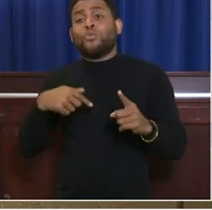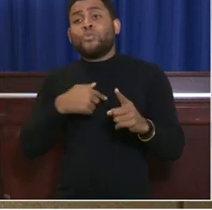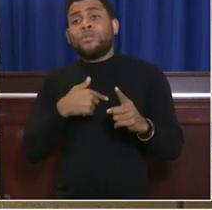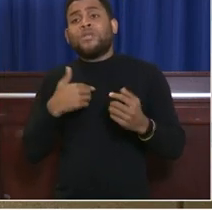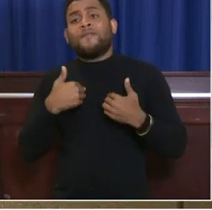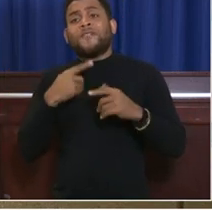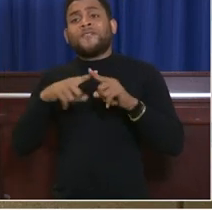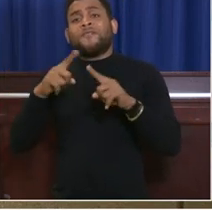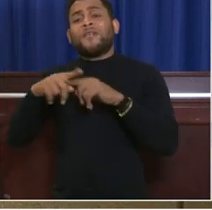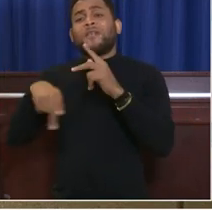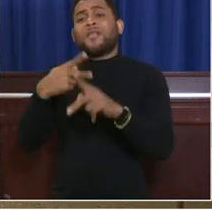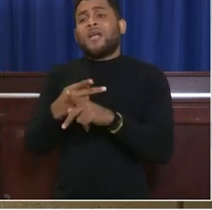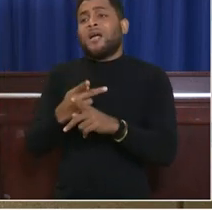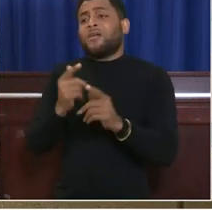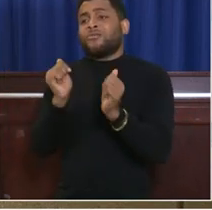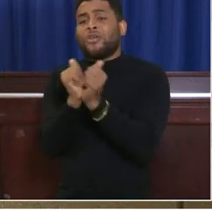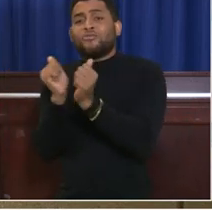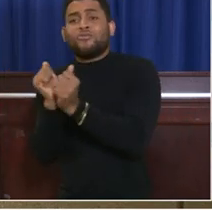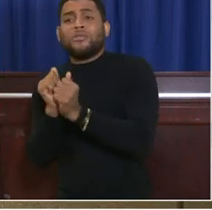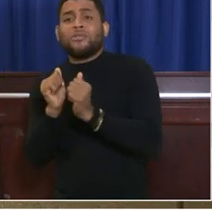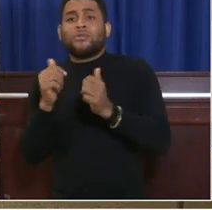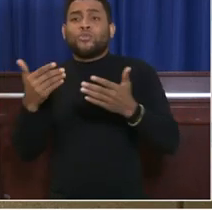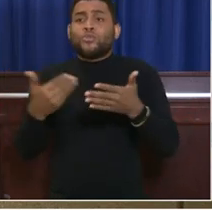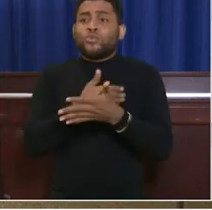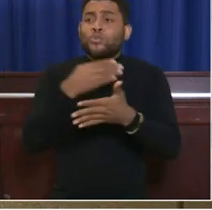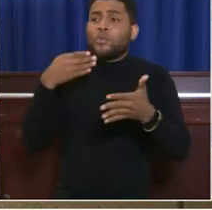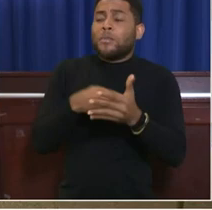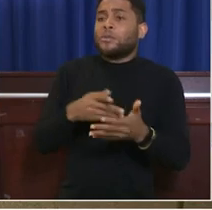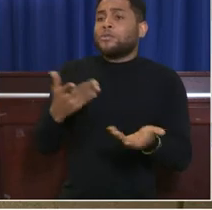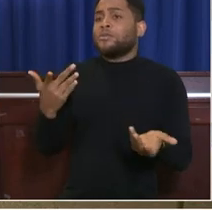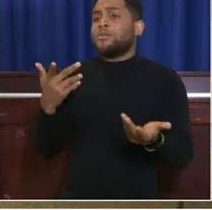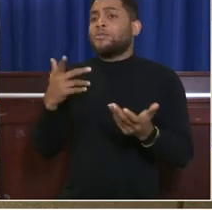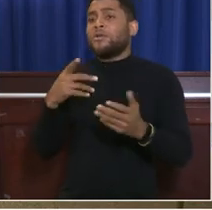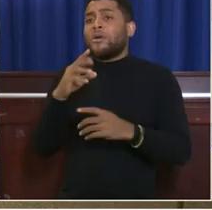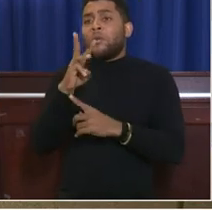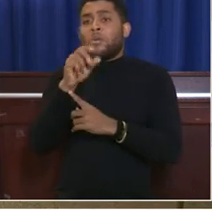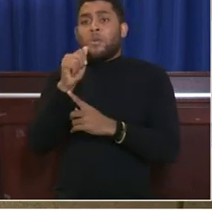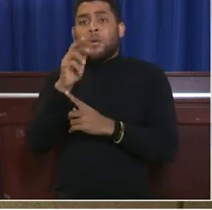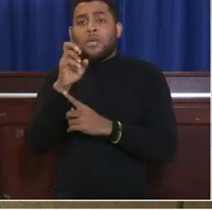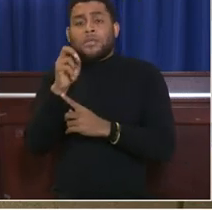then the warrant is also executed at that time. So it's hard to say the number.